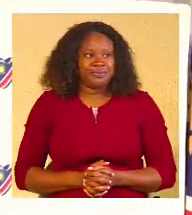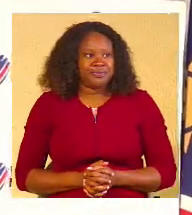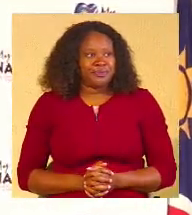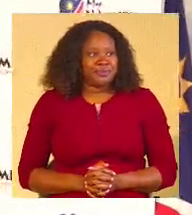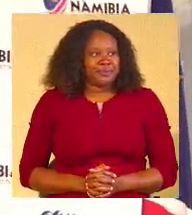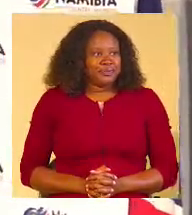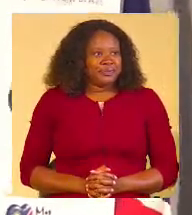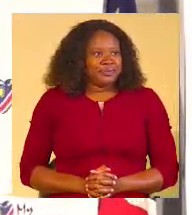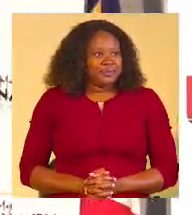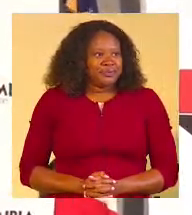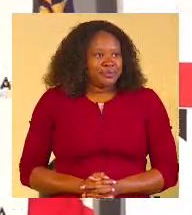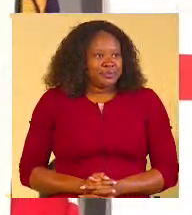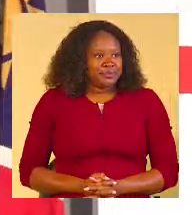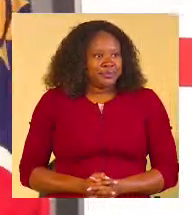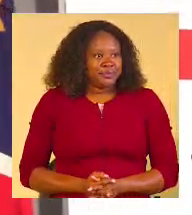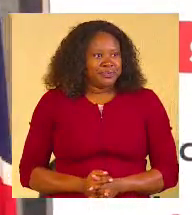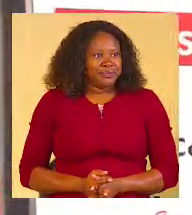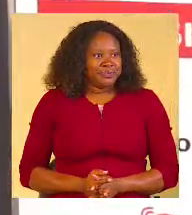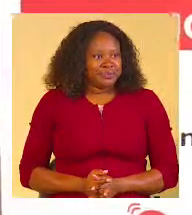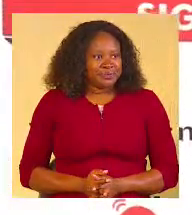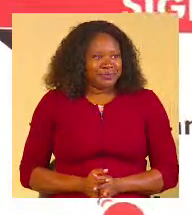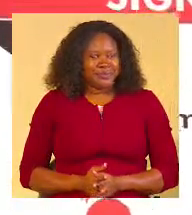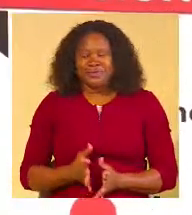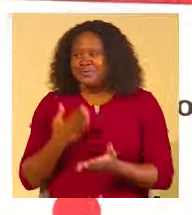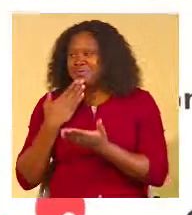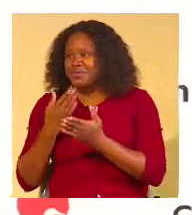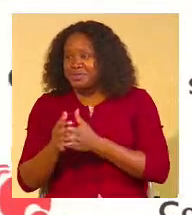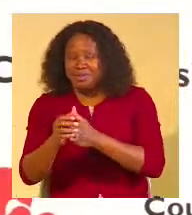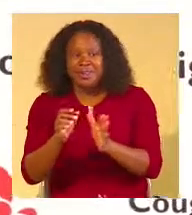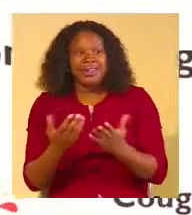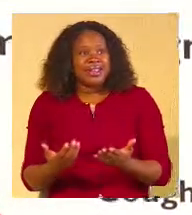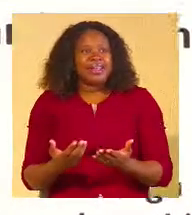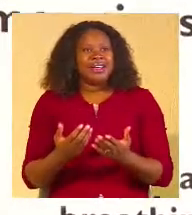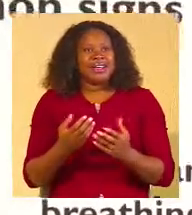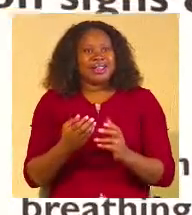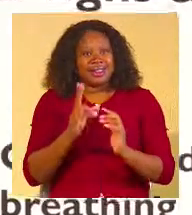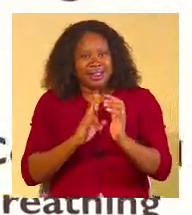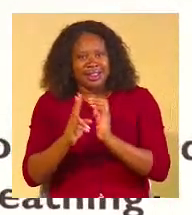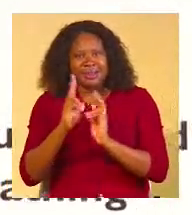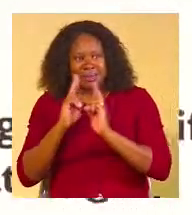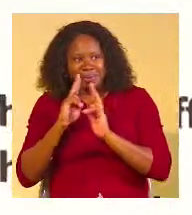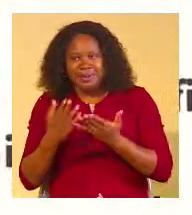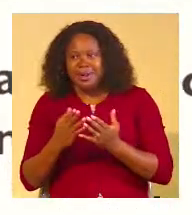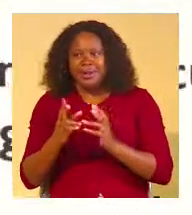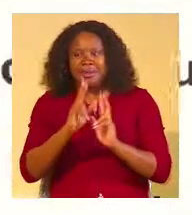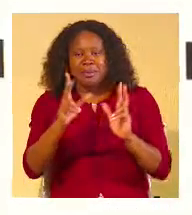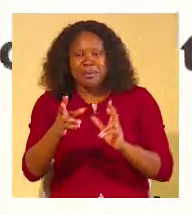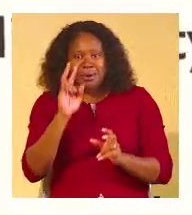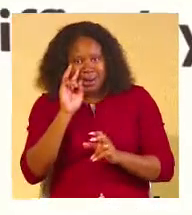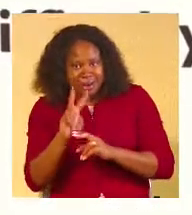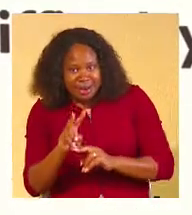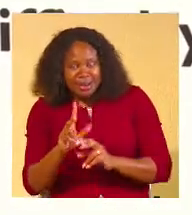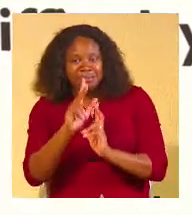Good afternoon, moderator, my fellow panel members, and the listeners as well as our